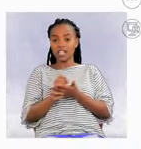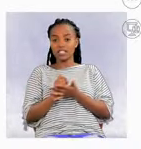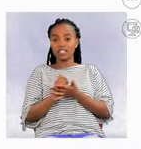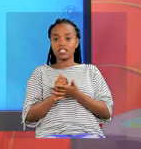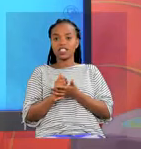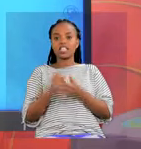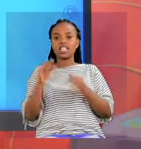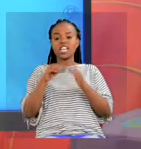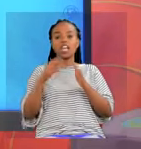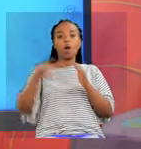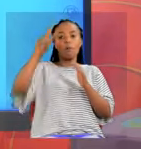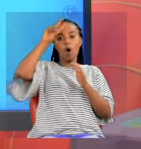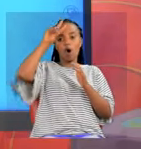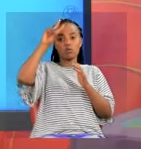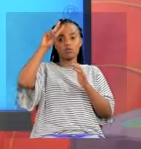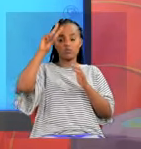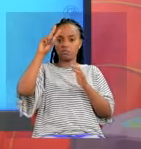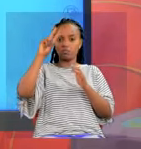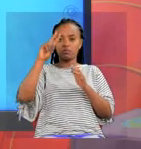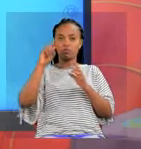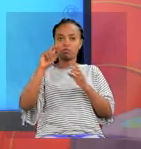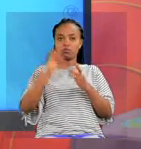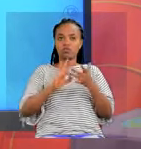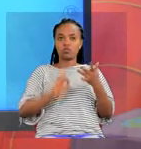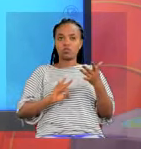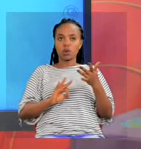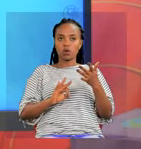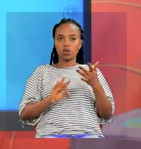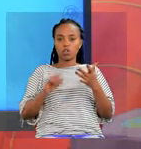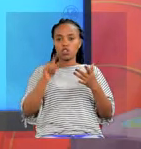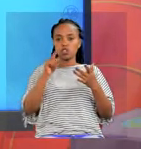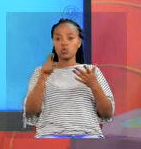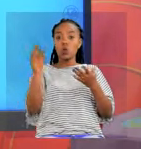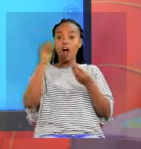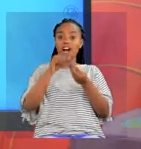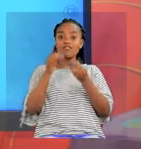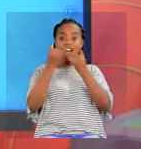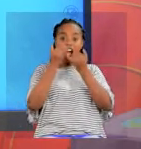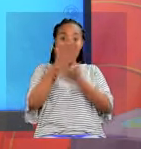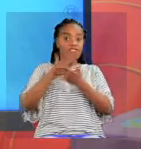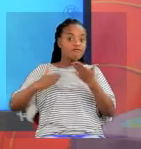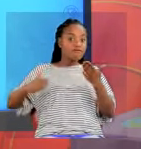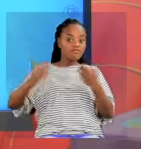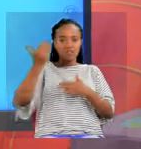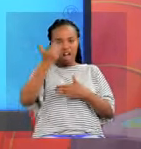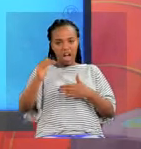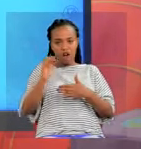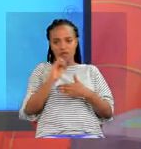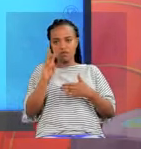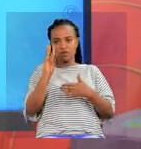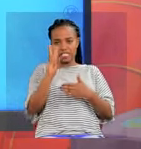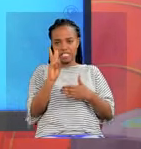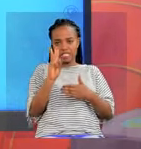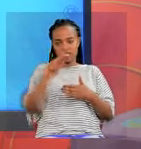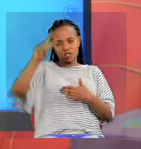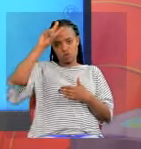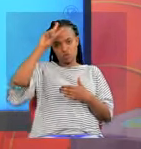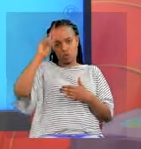a power form or square form, you add half of 6